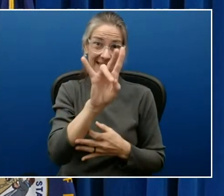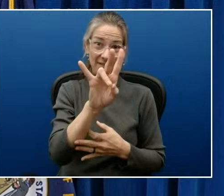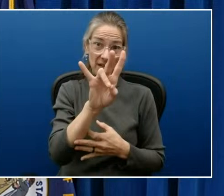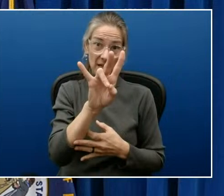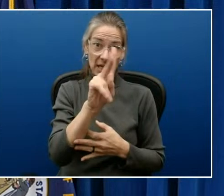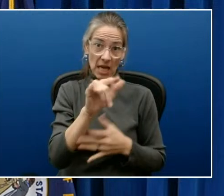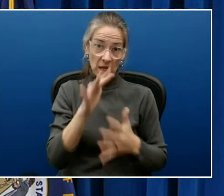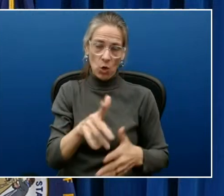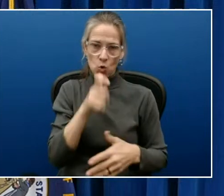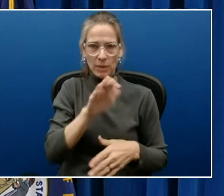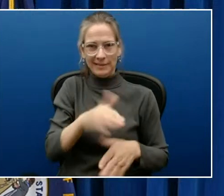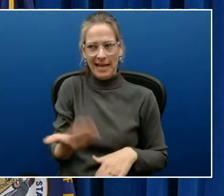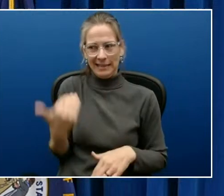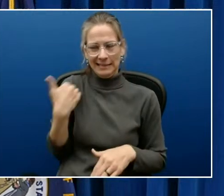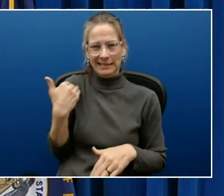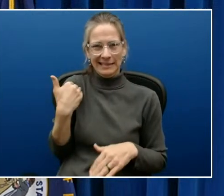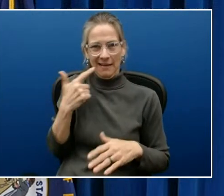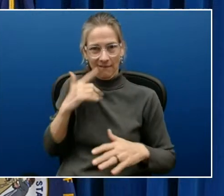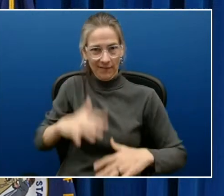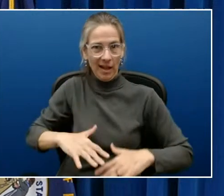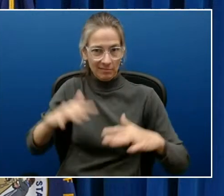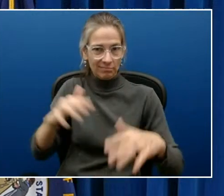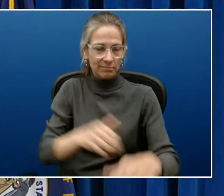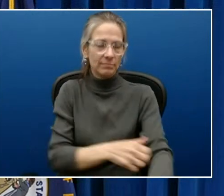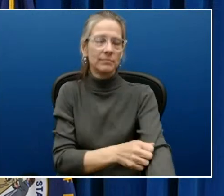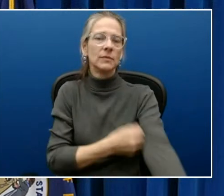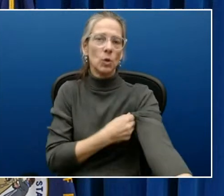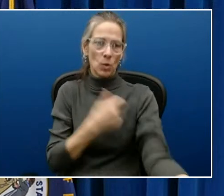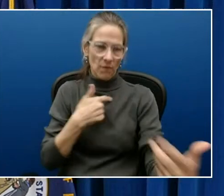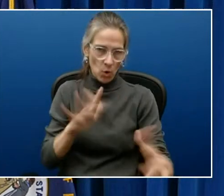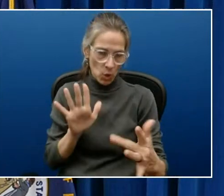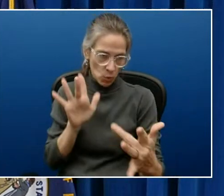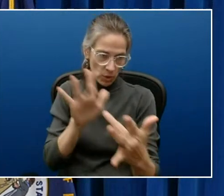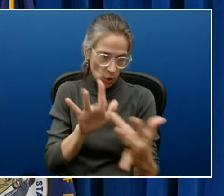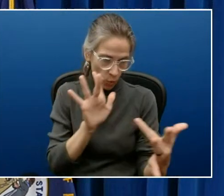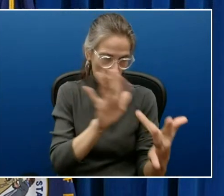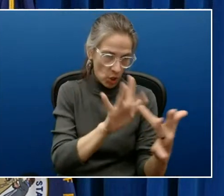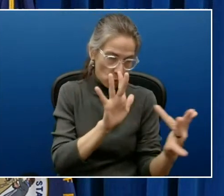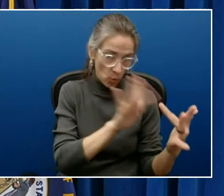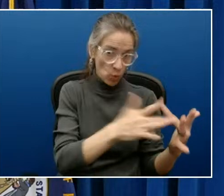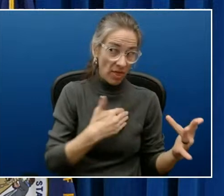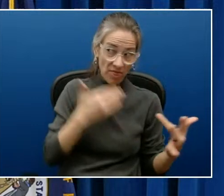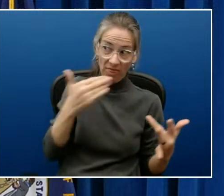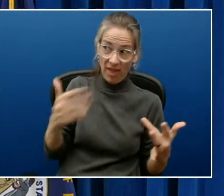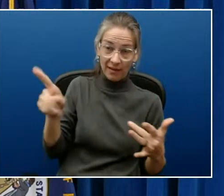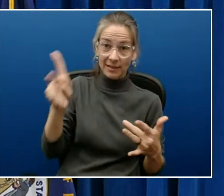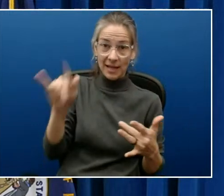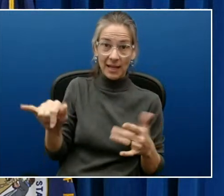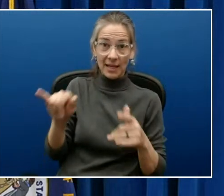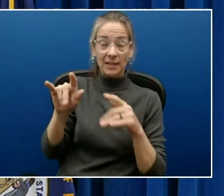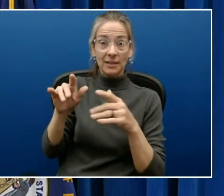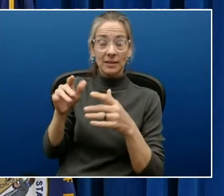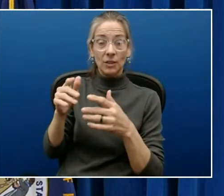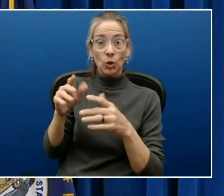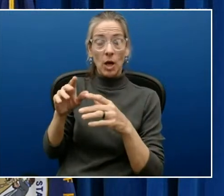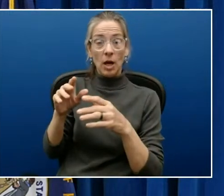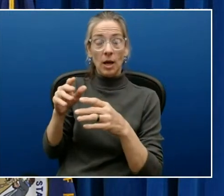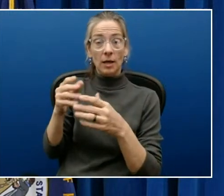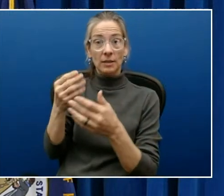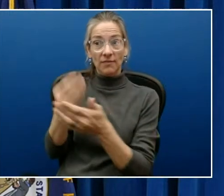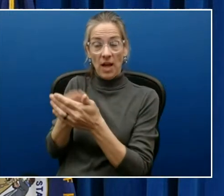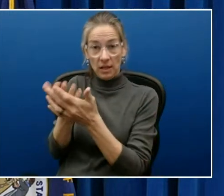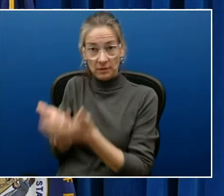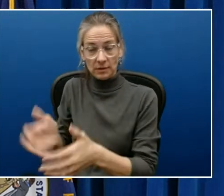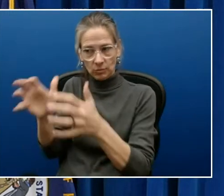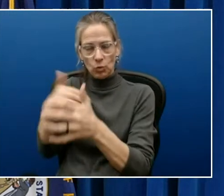flooding. We've now reached out, and thanks to that Team Kentucky Storm Relief Fund, We'll be paying for each of those 7 funerals